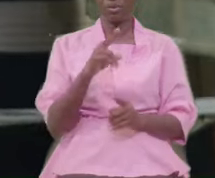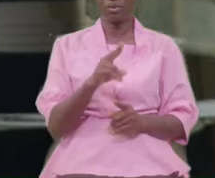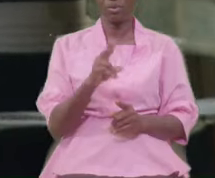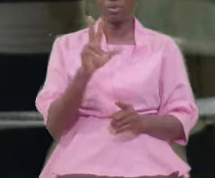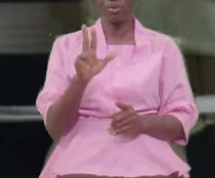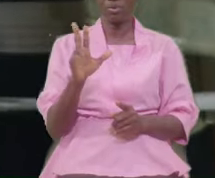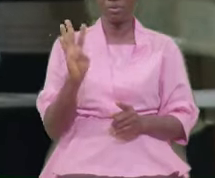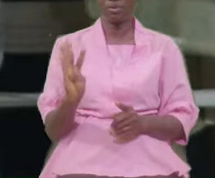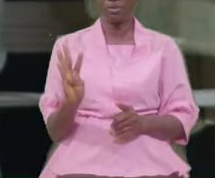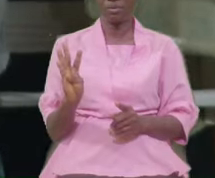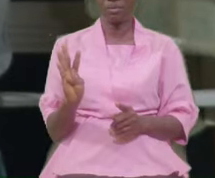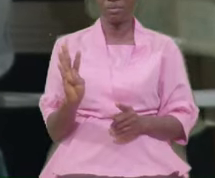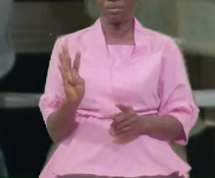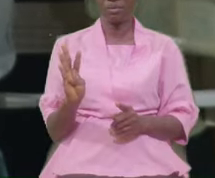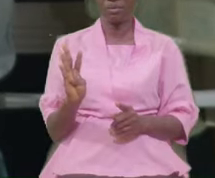234